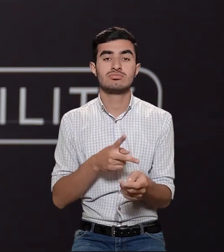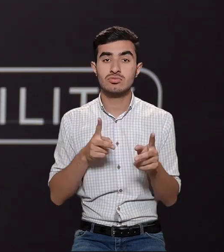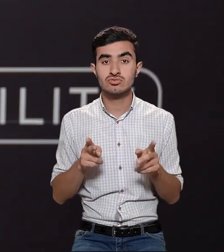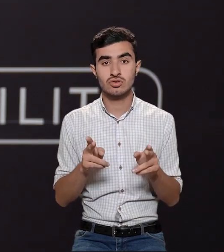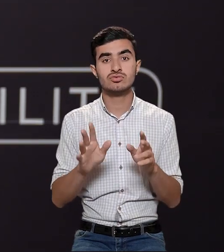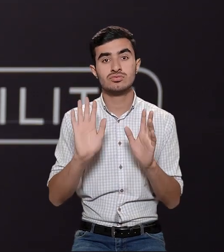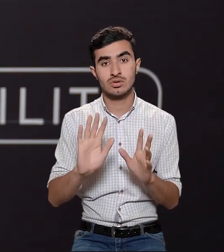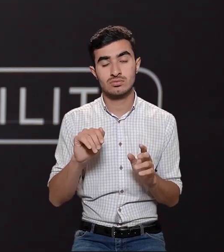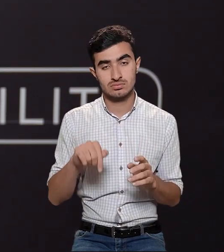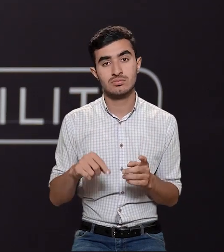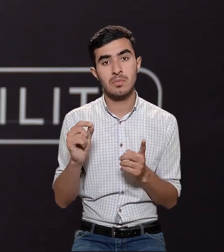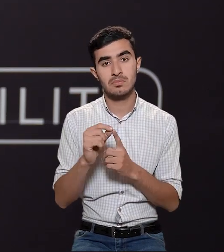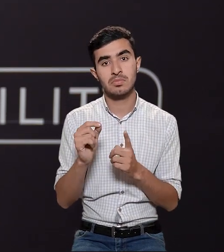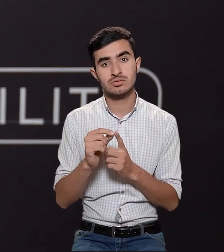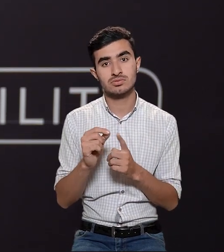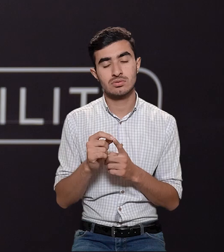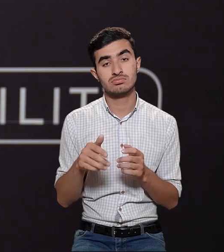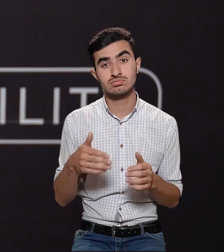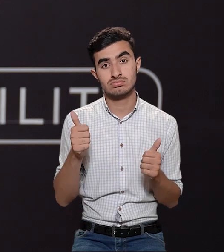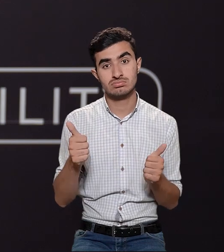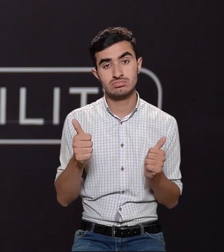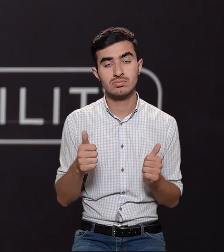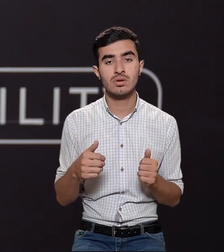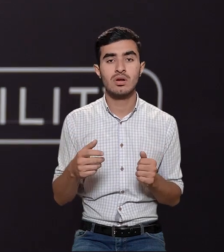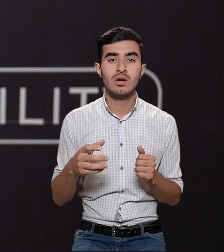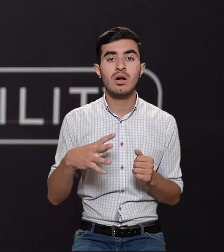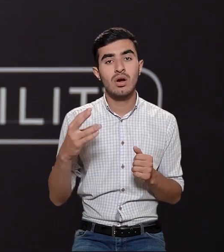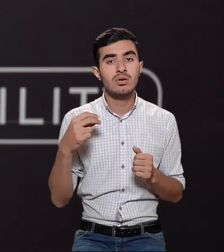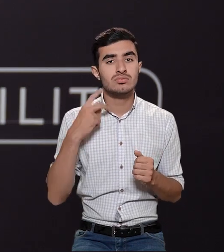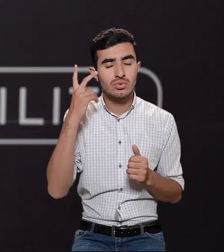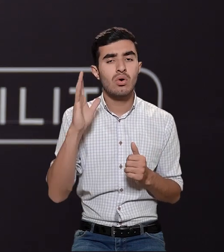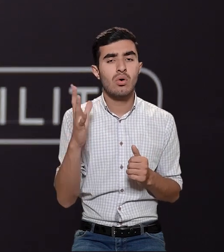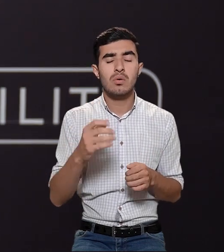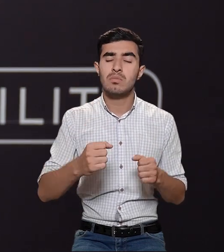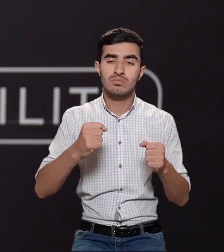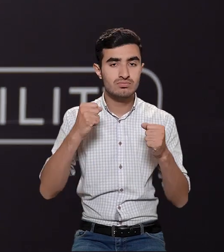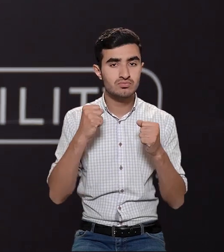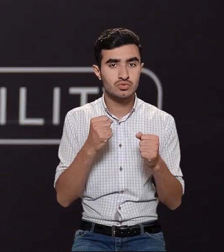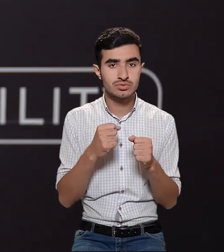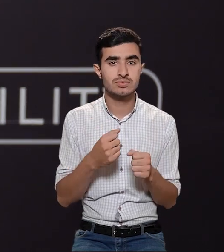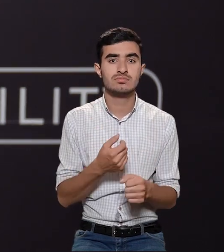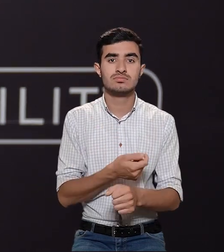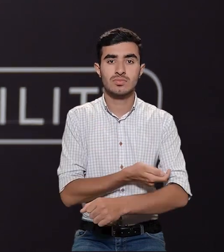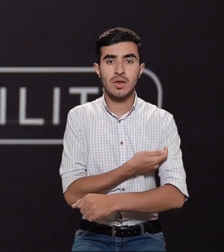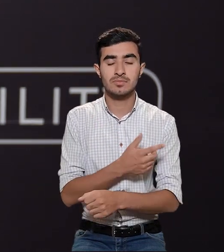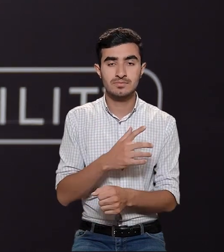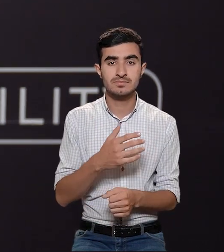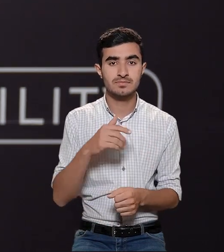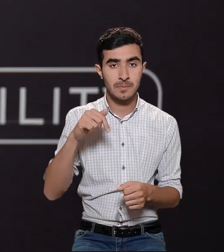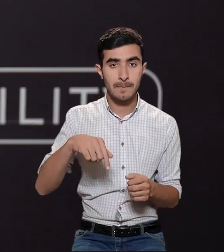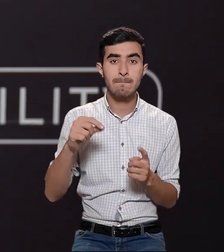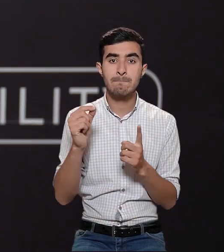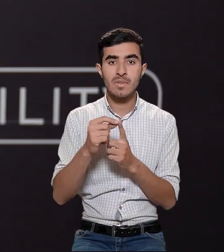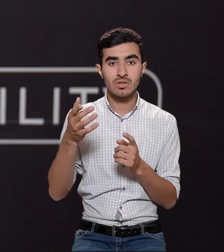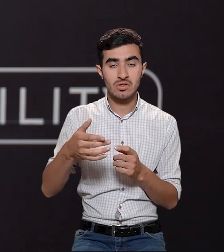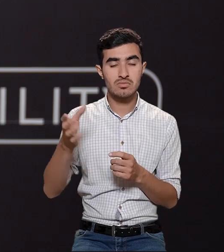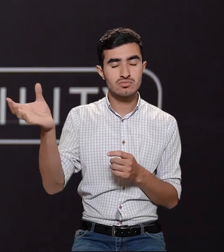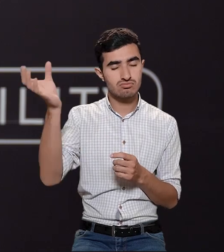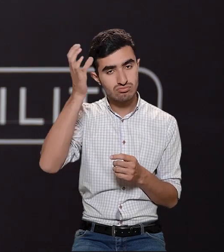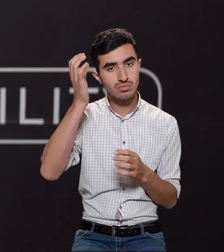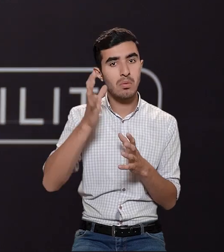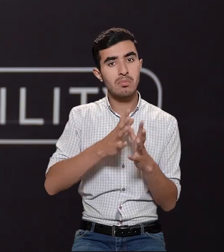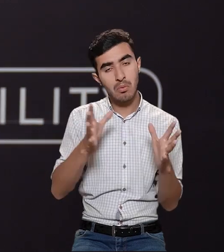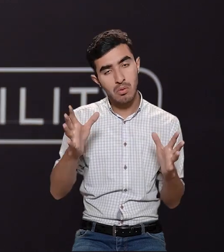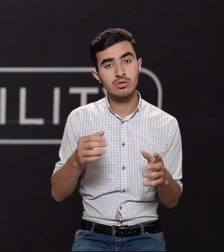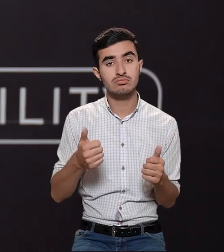go ahead. And for all the serious patients, for all the complicated patients, our doctors have got better skills